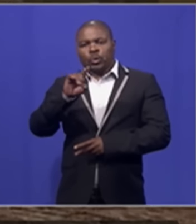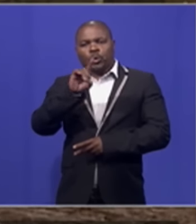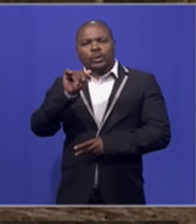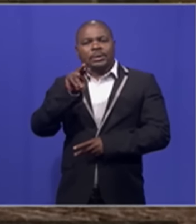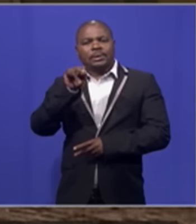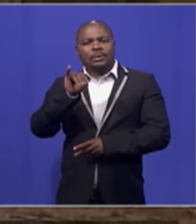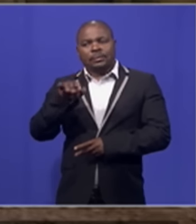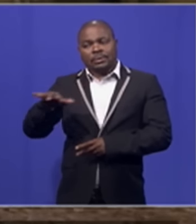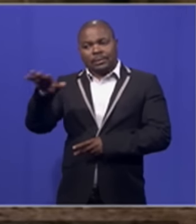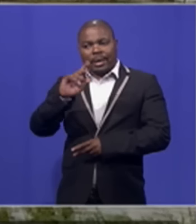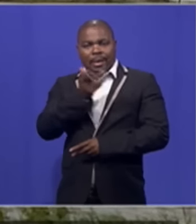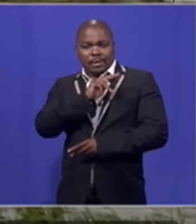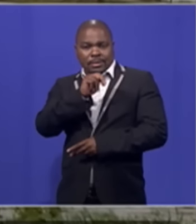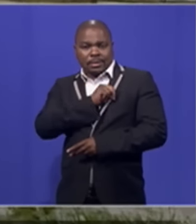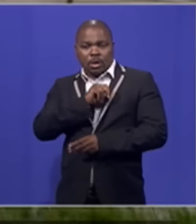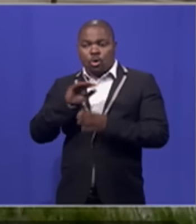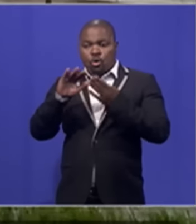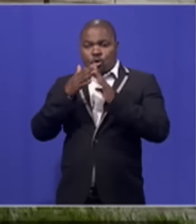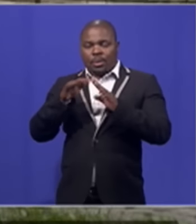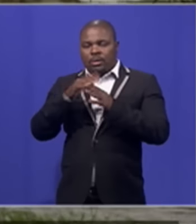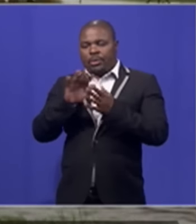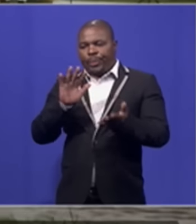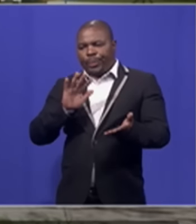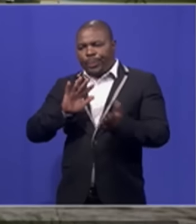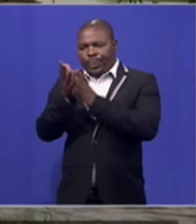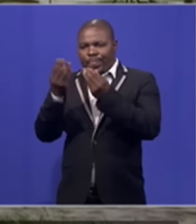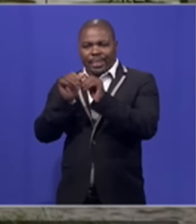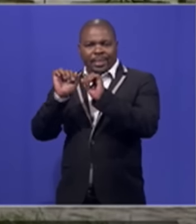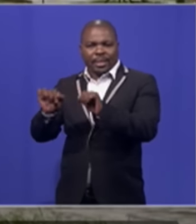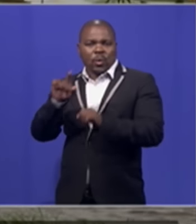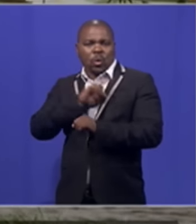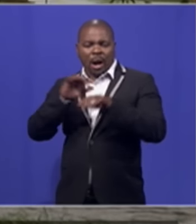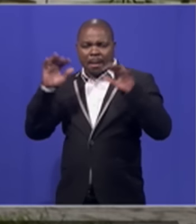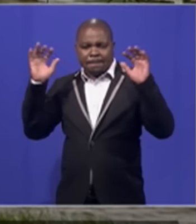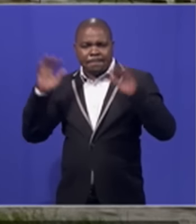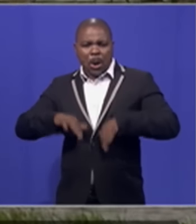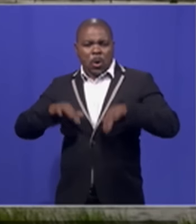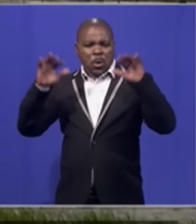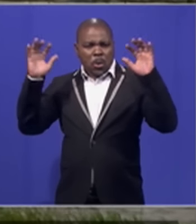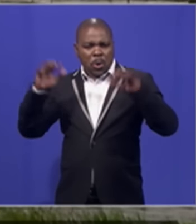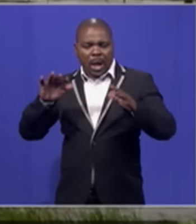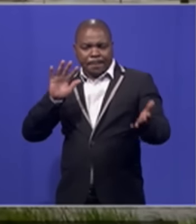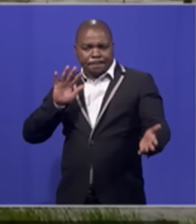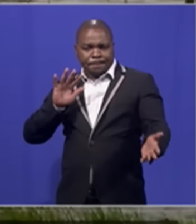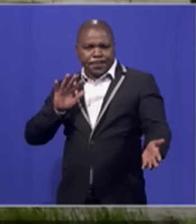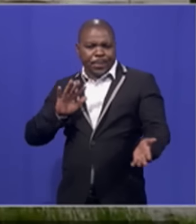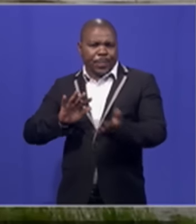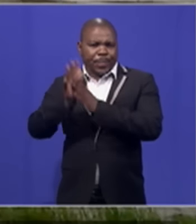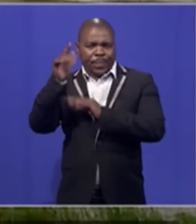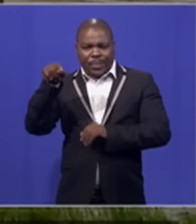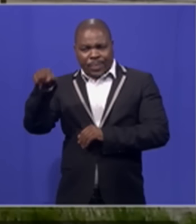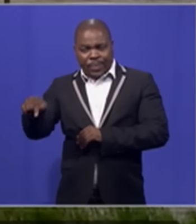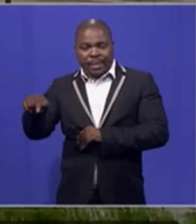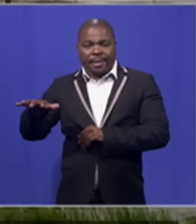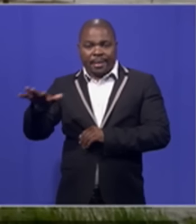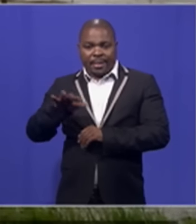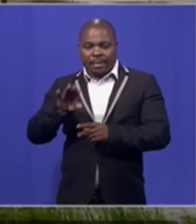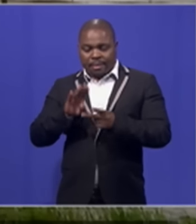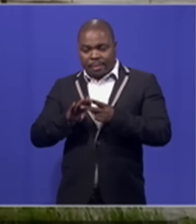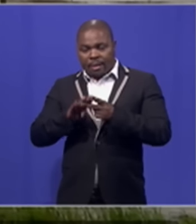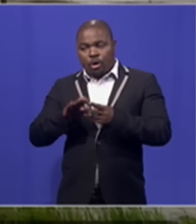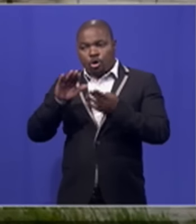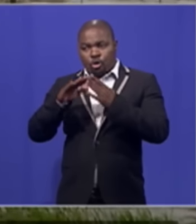ya KwaZulu-Natal ba senyehetswe haholo ka mora dikgohola tse matla tse ileng tsa hlasela sebaka sena tsa boela tsa siya